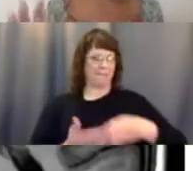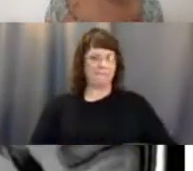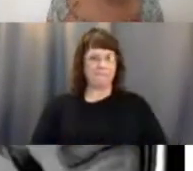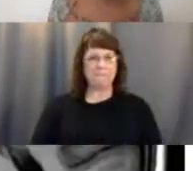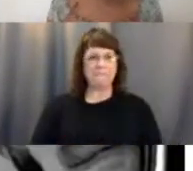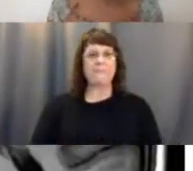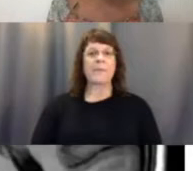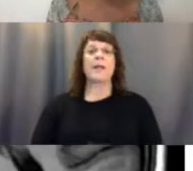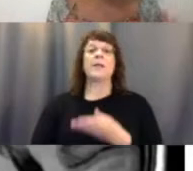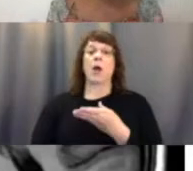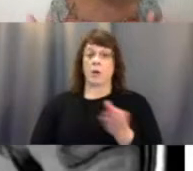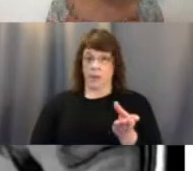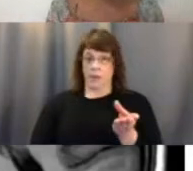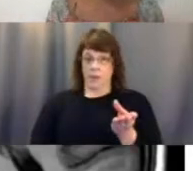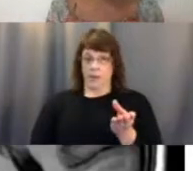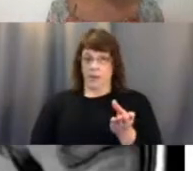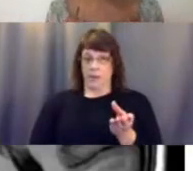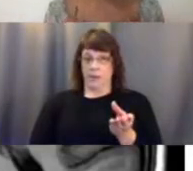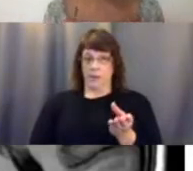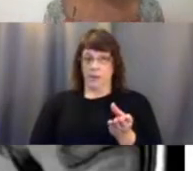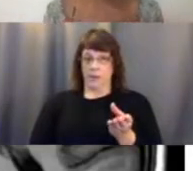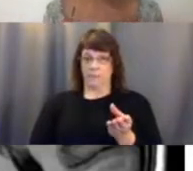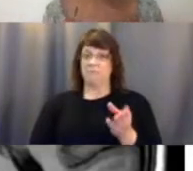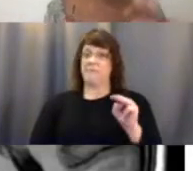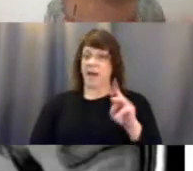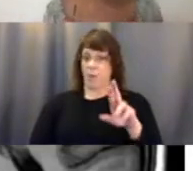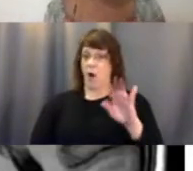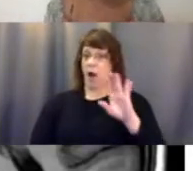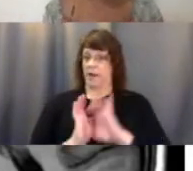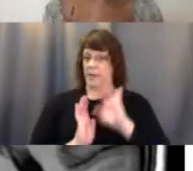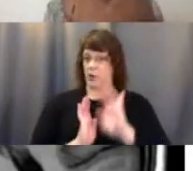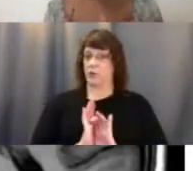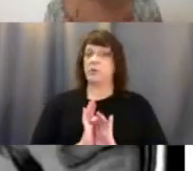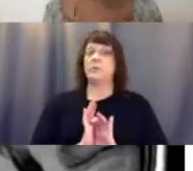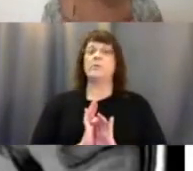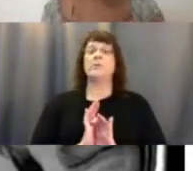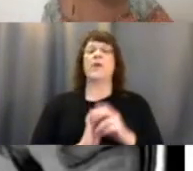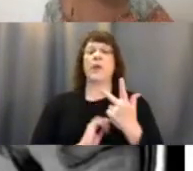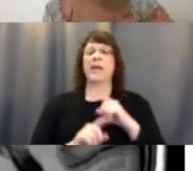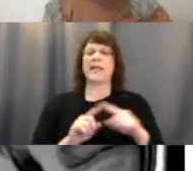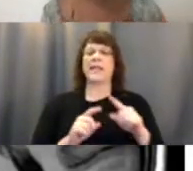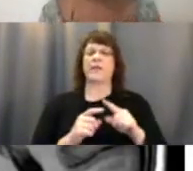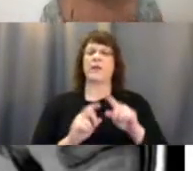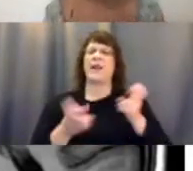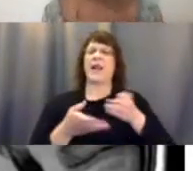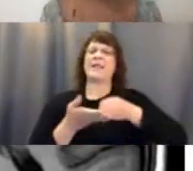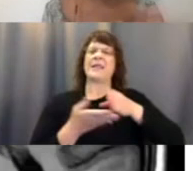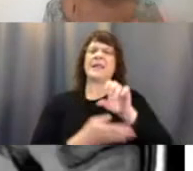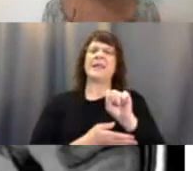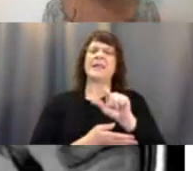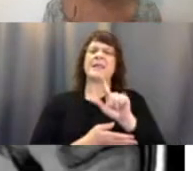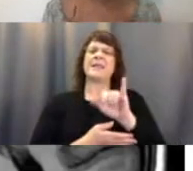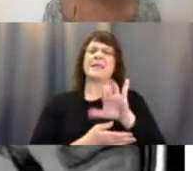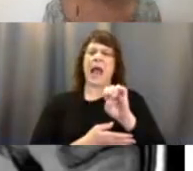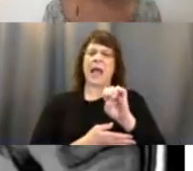So the MRI gives you images kind of like this, and these are 3 different slices that I show on the bottom. Don't worry